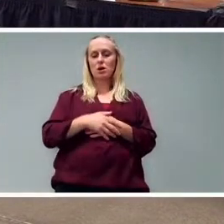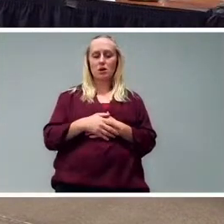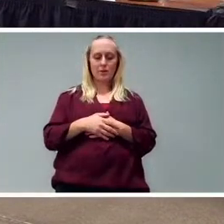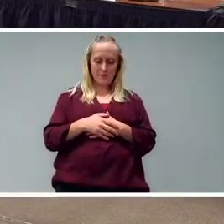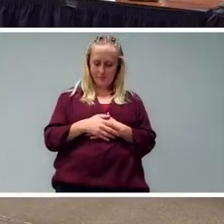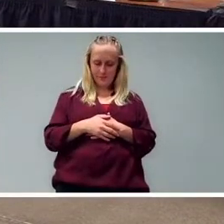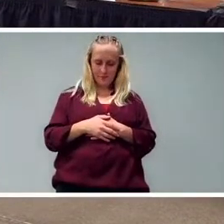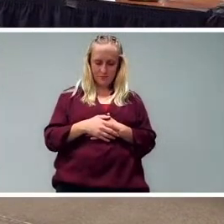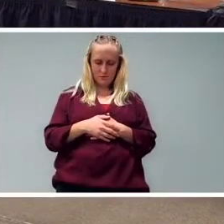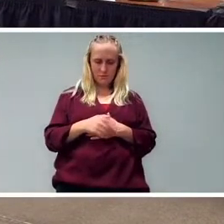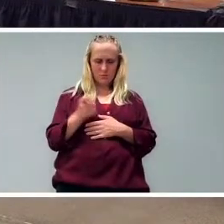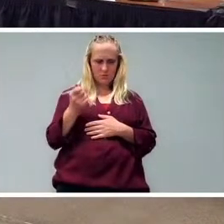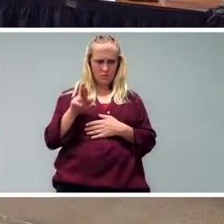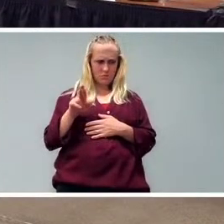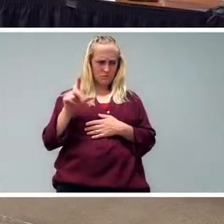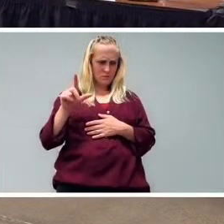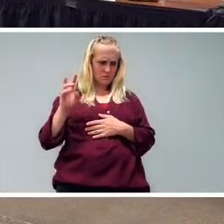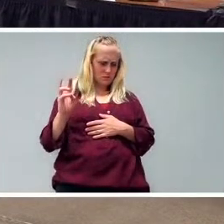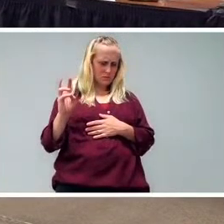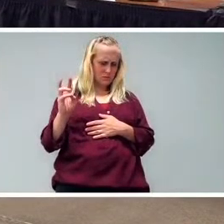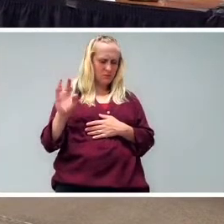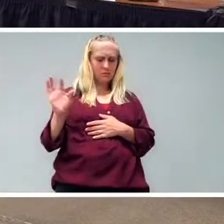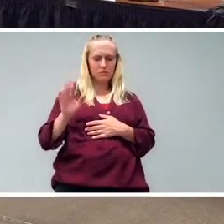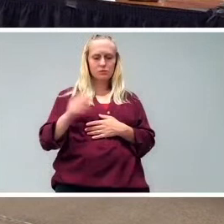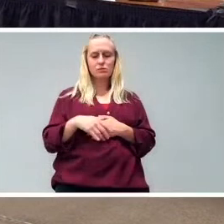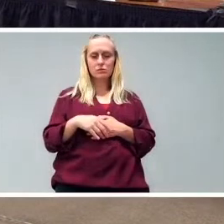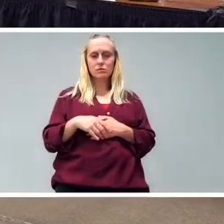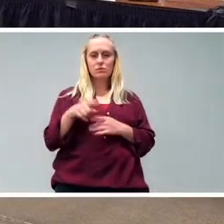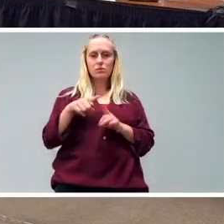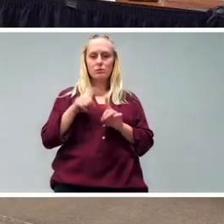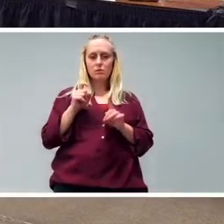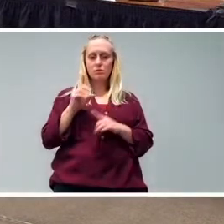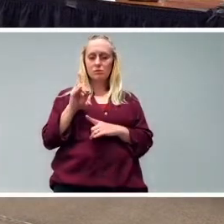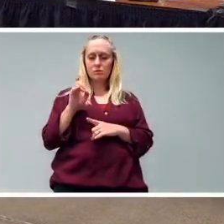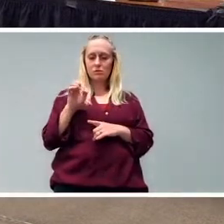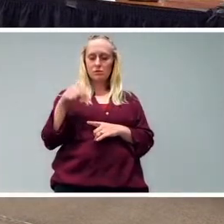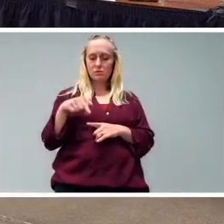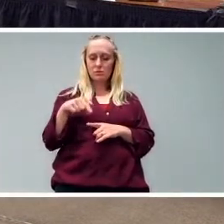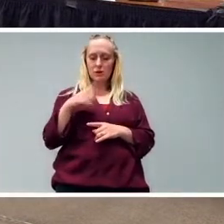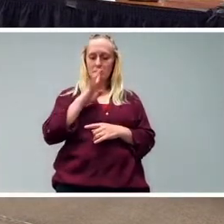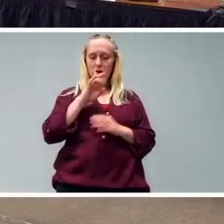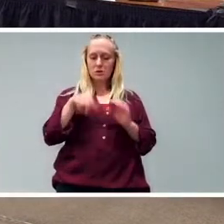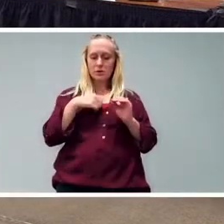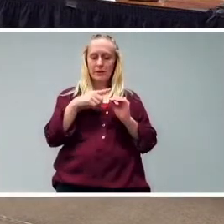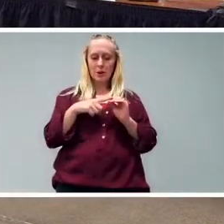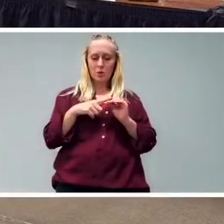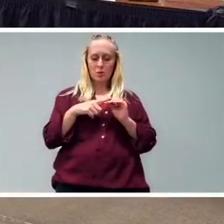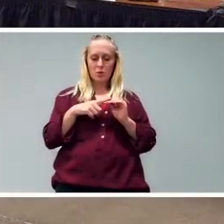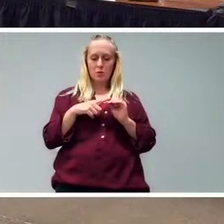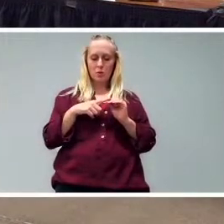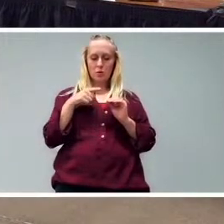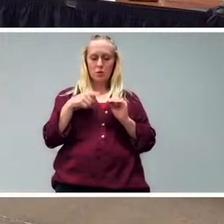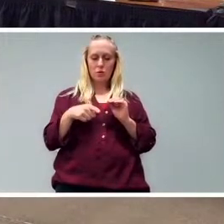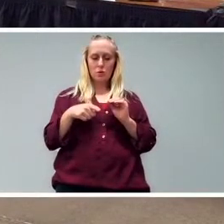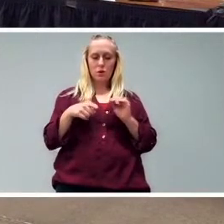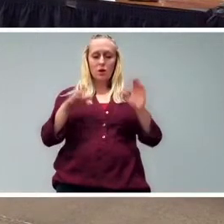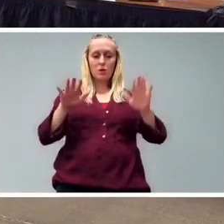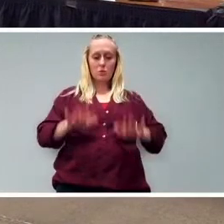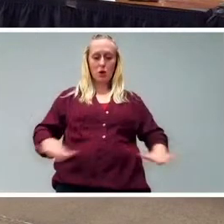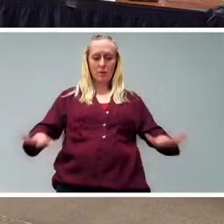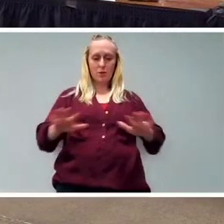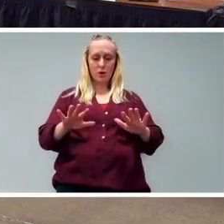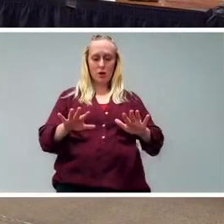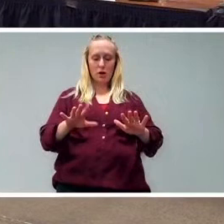26, that and this is from DEQ, that talks about this property and its address